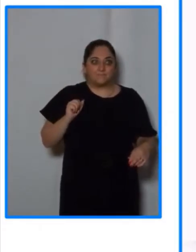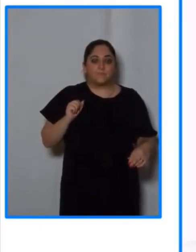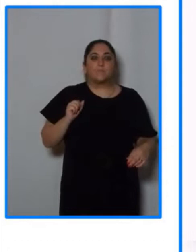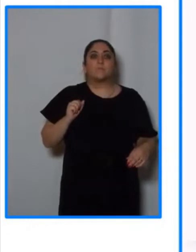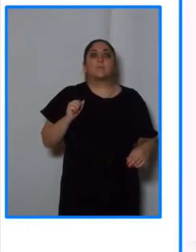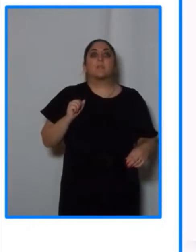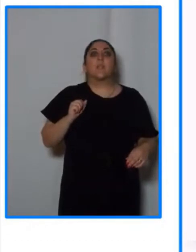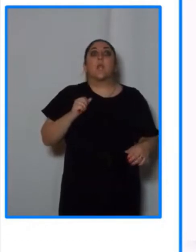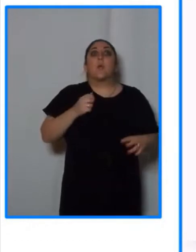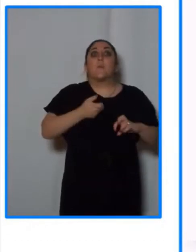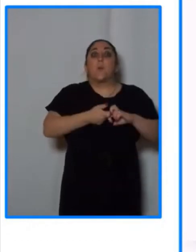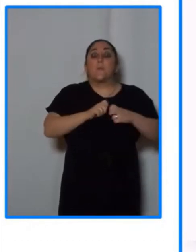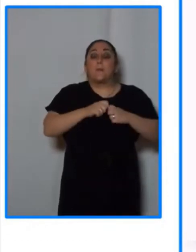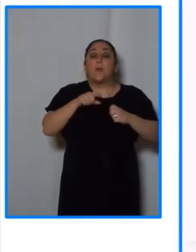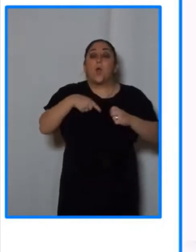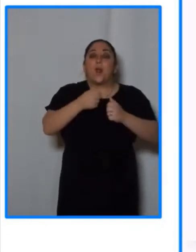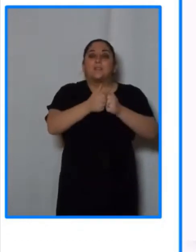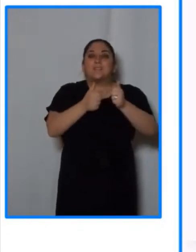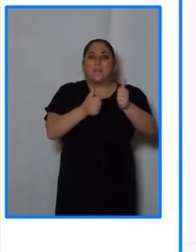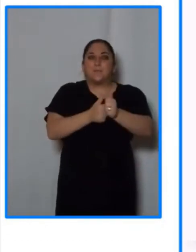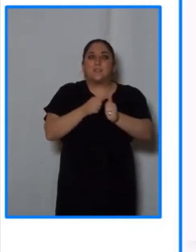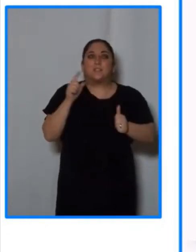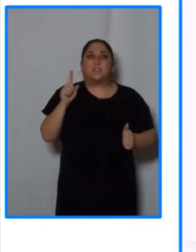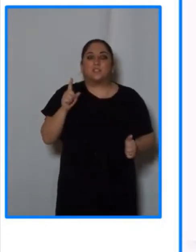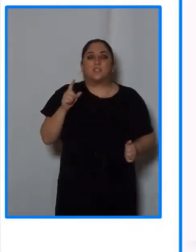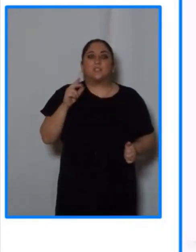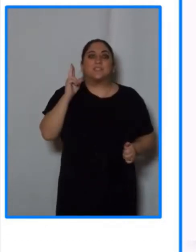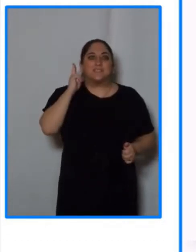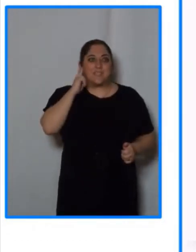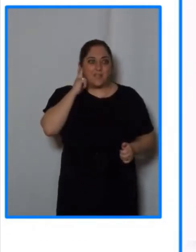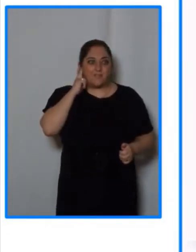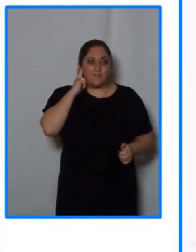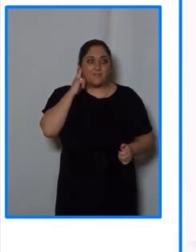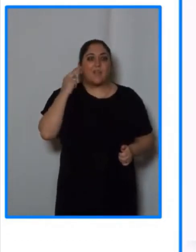As a third disability group, we have auditory